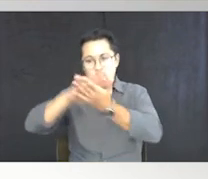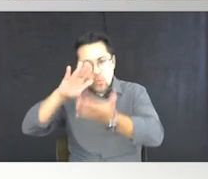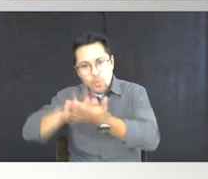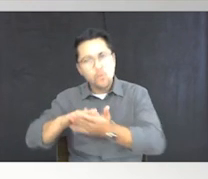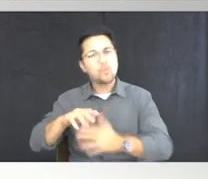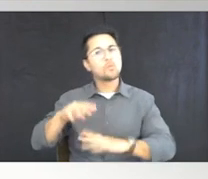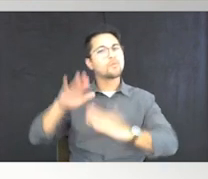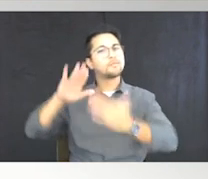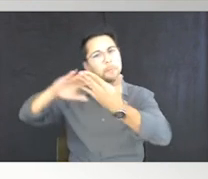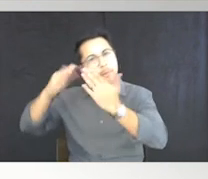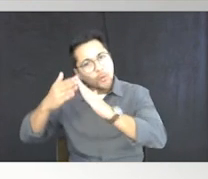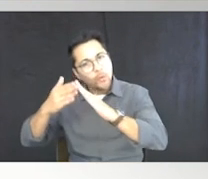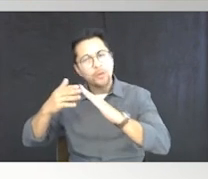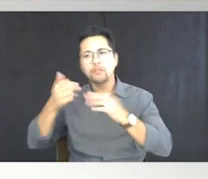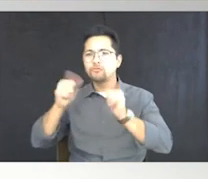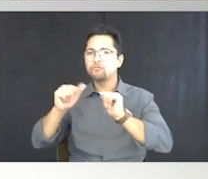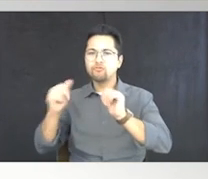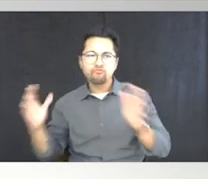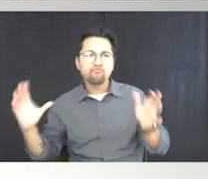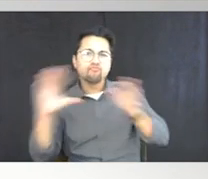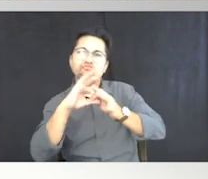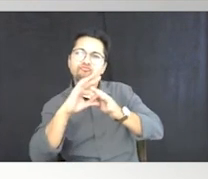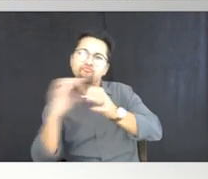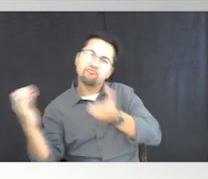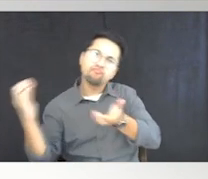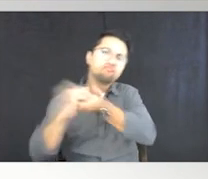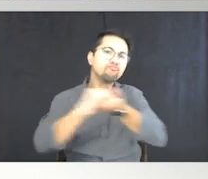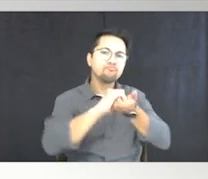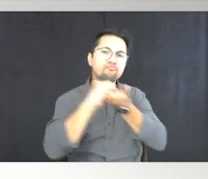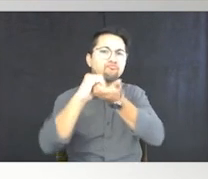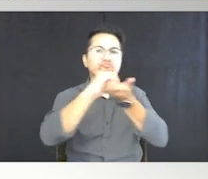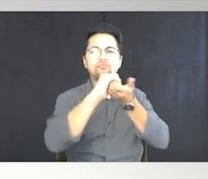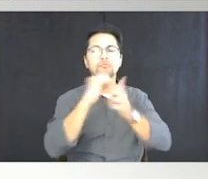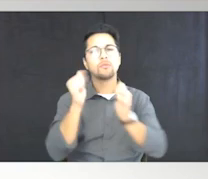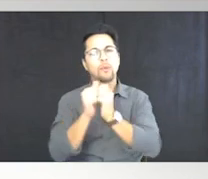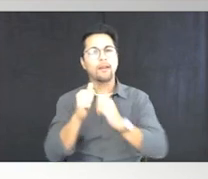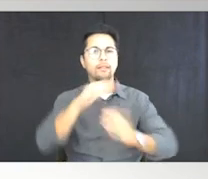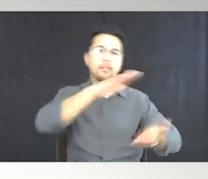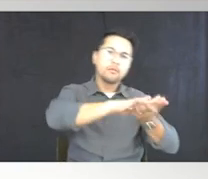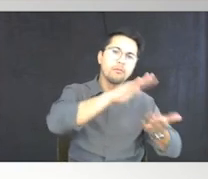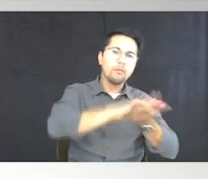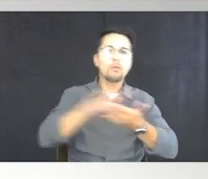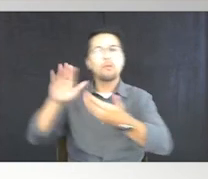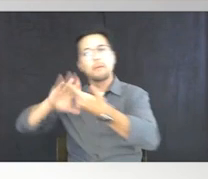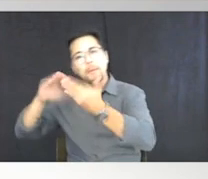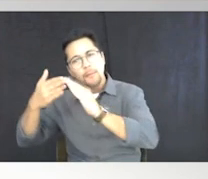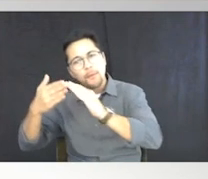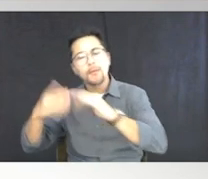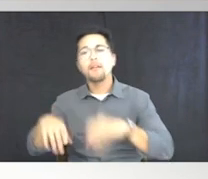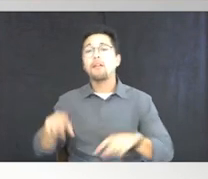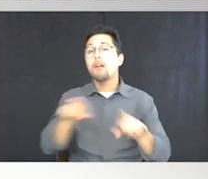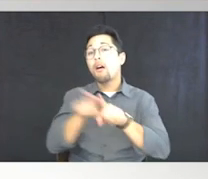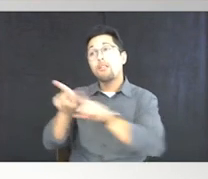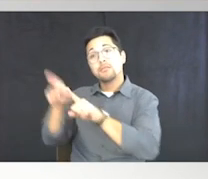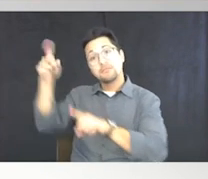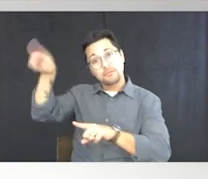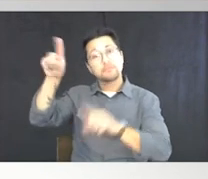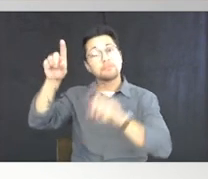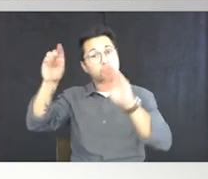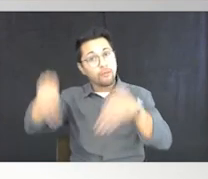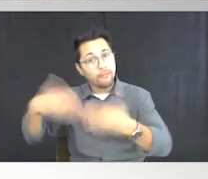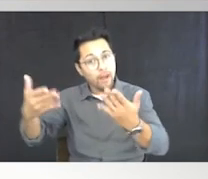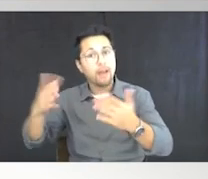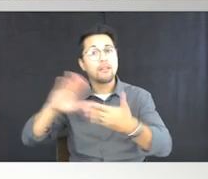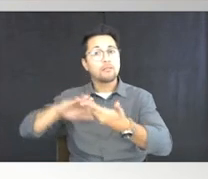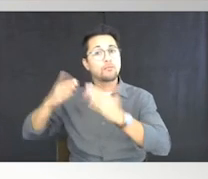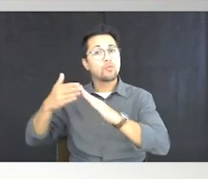schools and the community and try and bridge that gap between school and community, and they can also provide community resources in